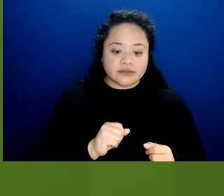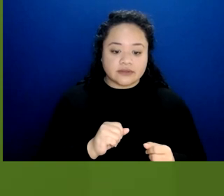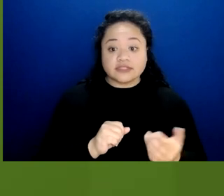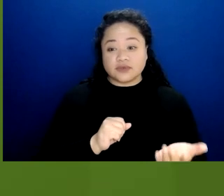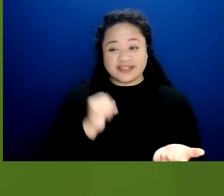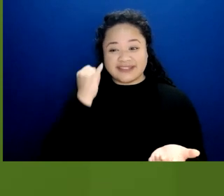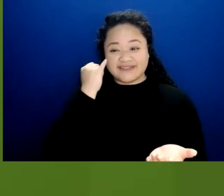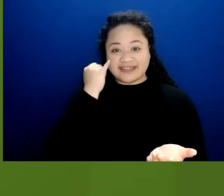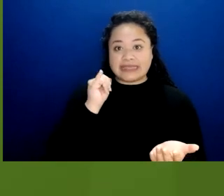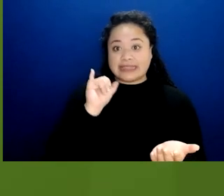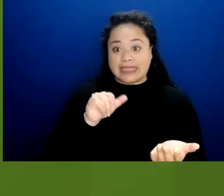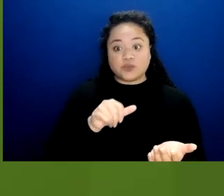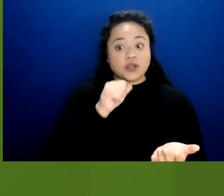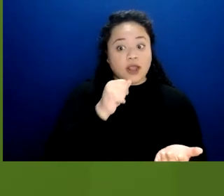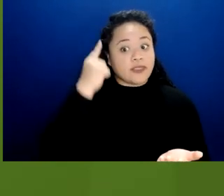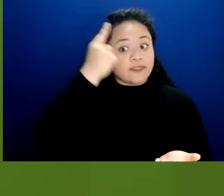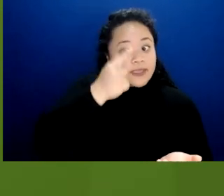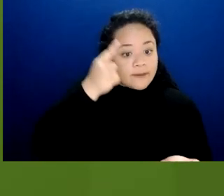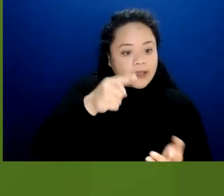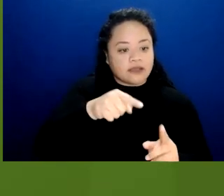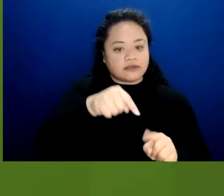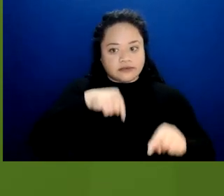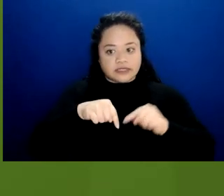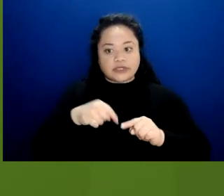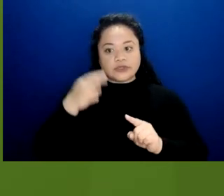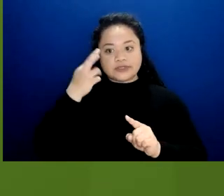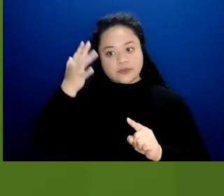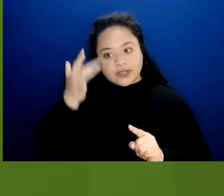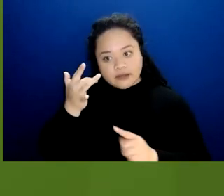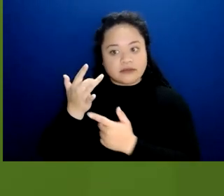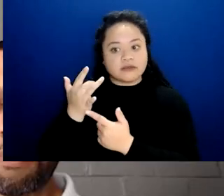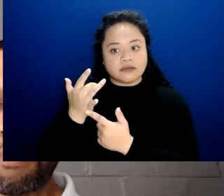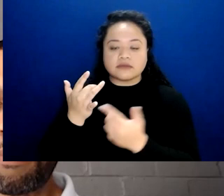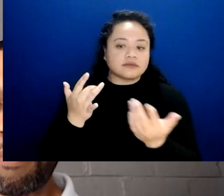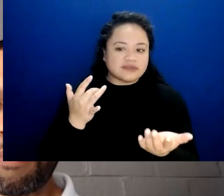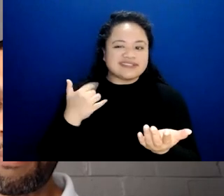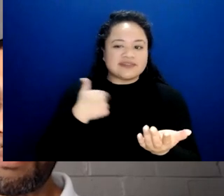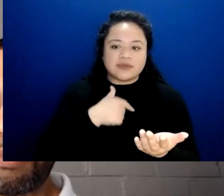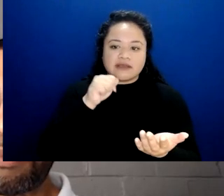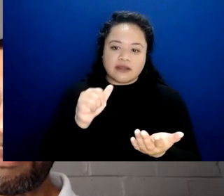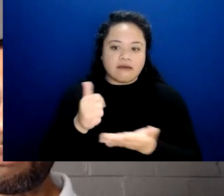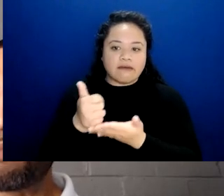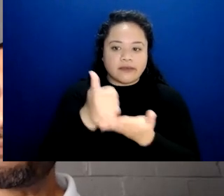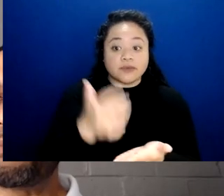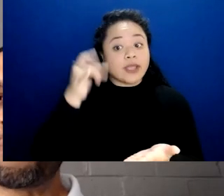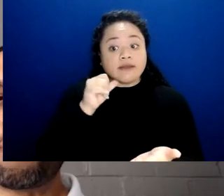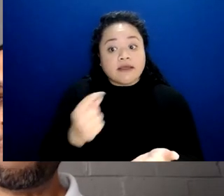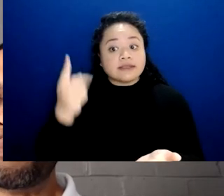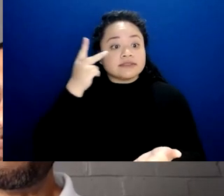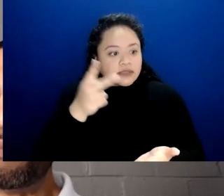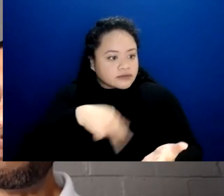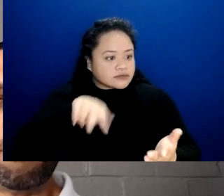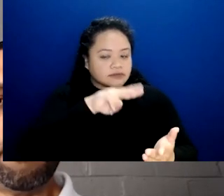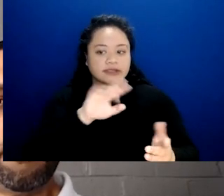this, we're not going to be effective, and it's not effective because we're not seeing men as people. It's in some